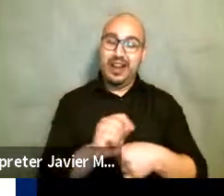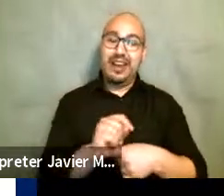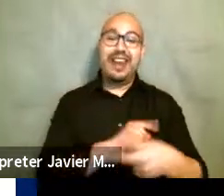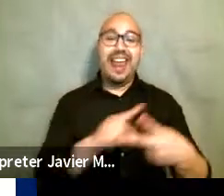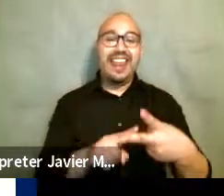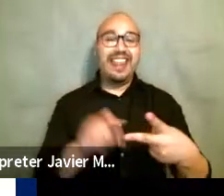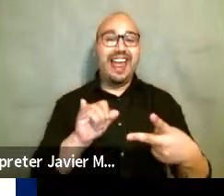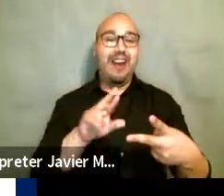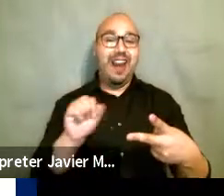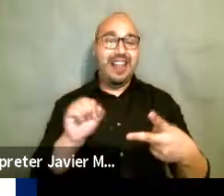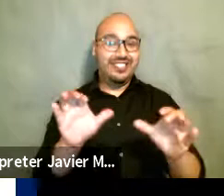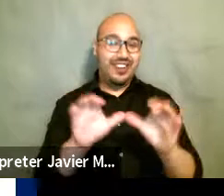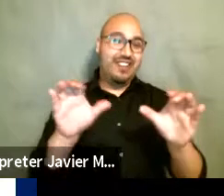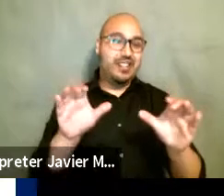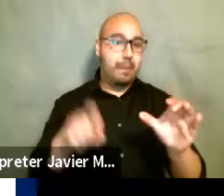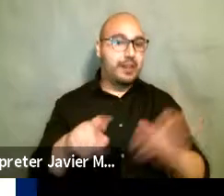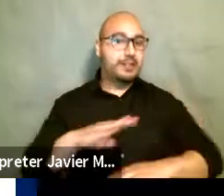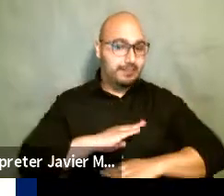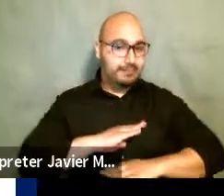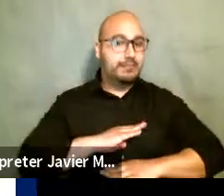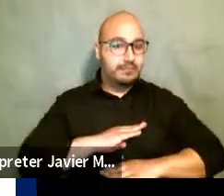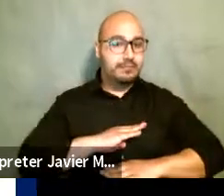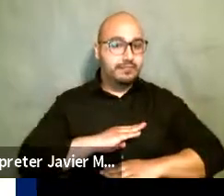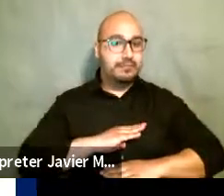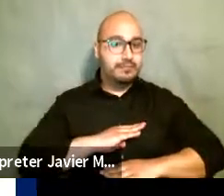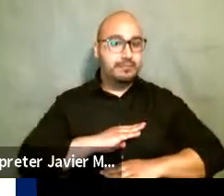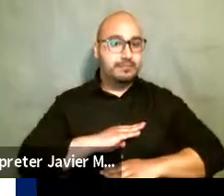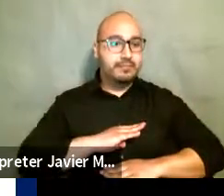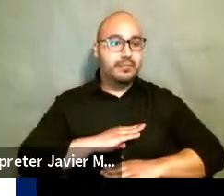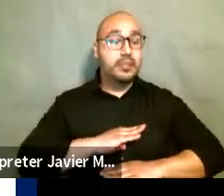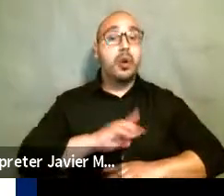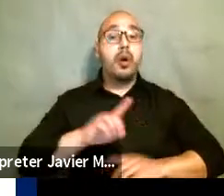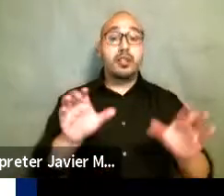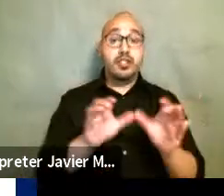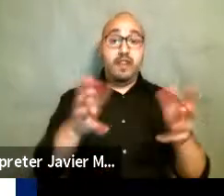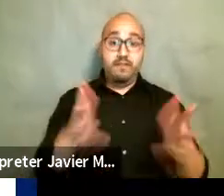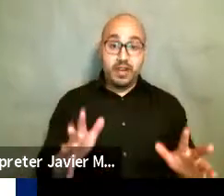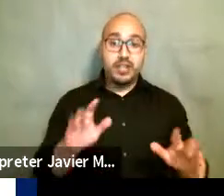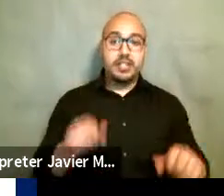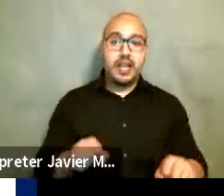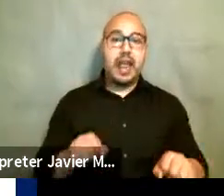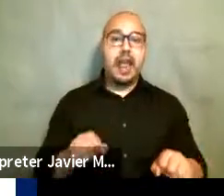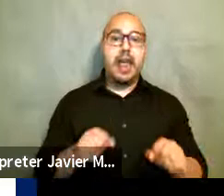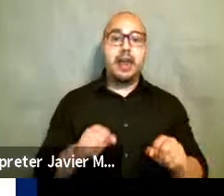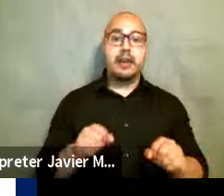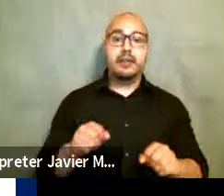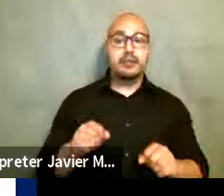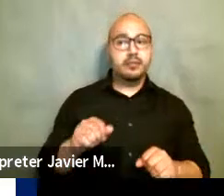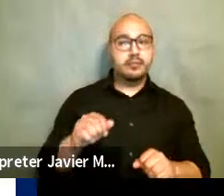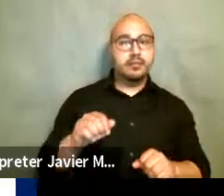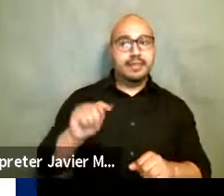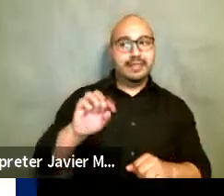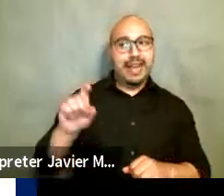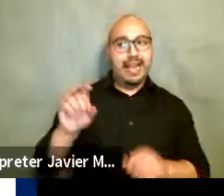for certification. And so once you get certified, you'll be able to complete IRS tax